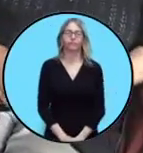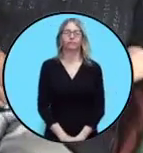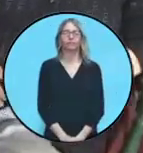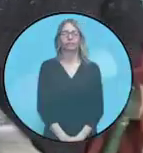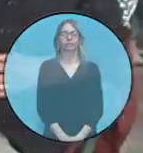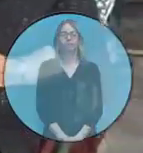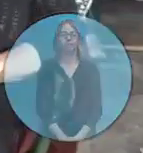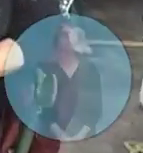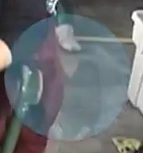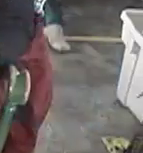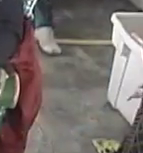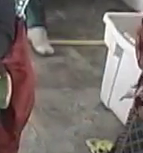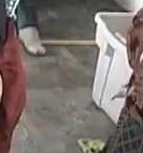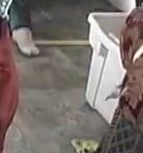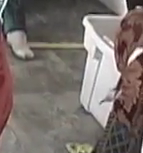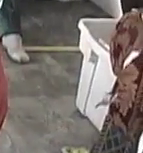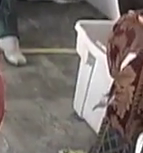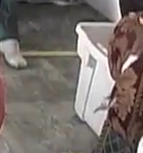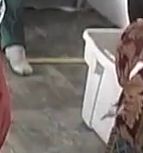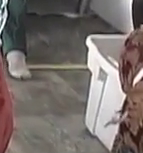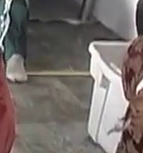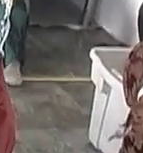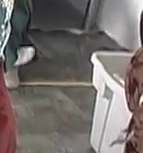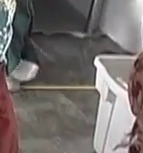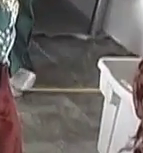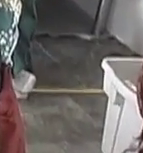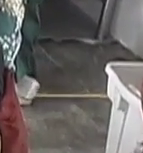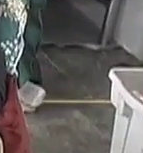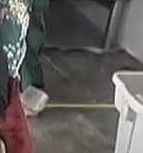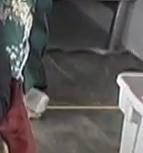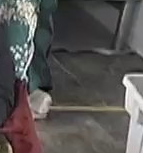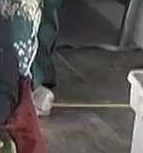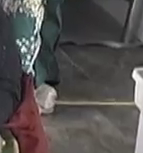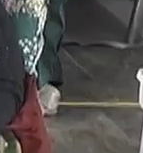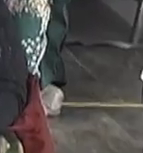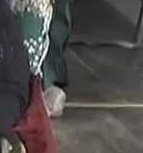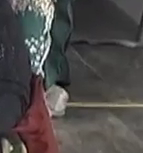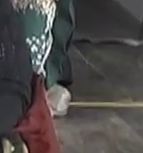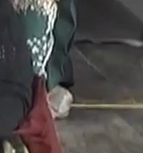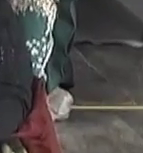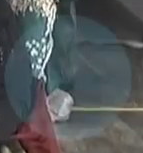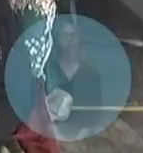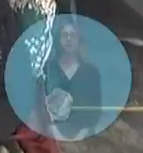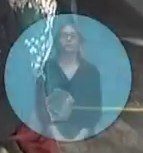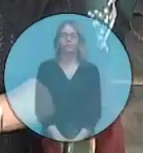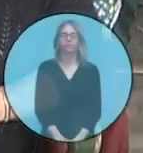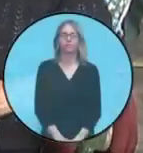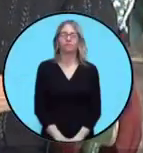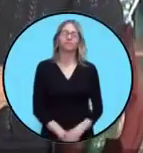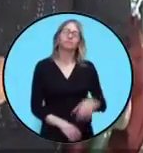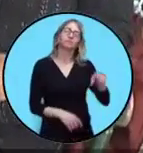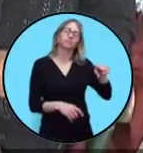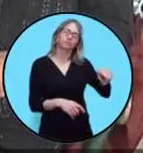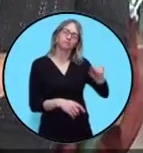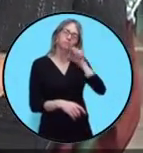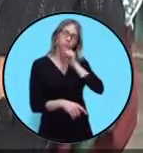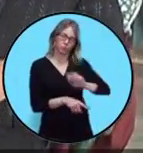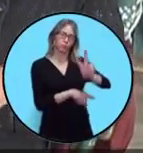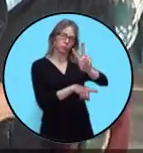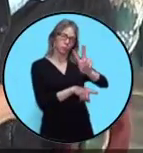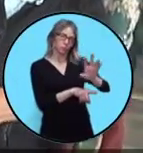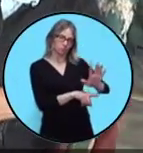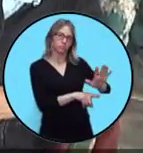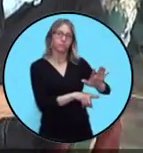To hang it, Mark, so good, my Amalon, the house, my long meat to move up to hang in near the peel up to go kitchen. When she was 2 years